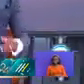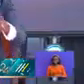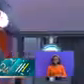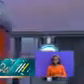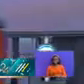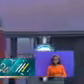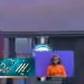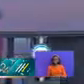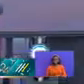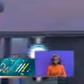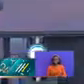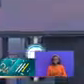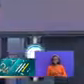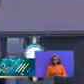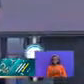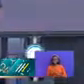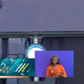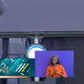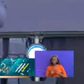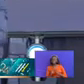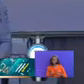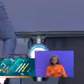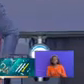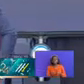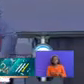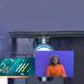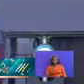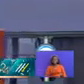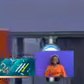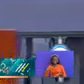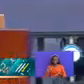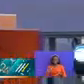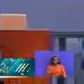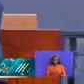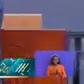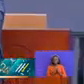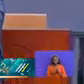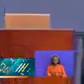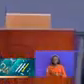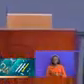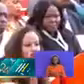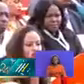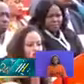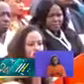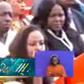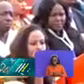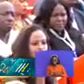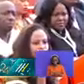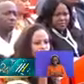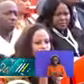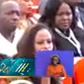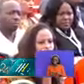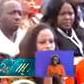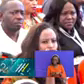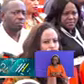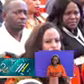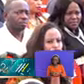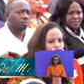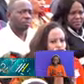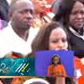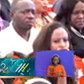Bible the Bible says the same spirit that was in him is in me so we are specimen re that even